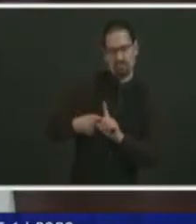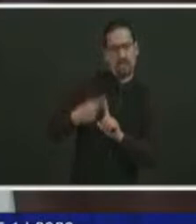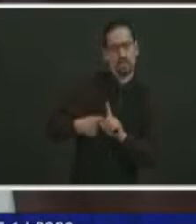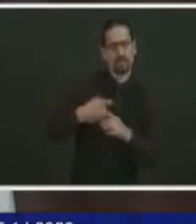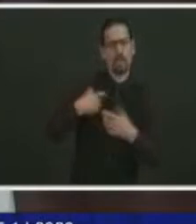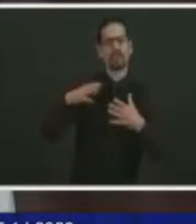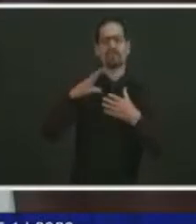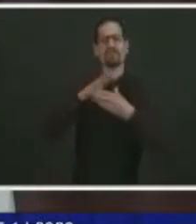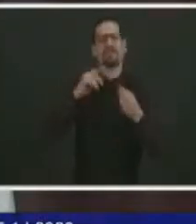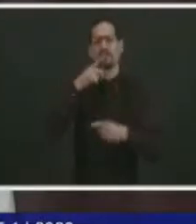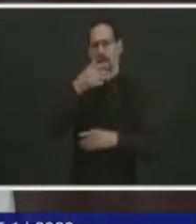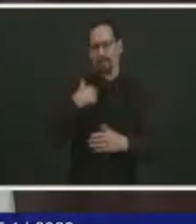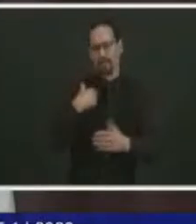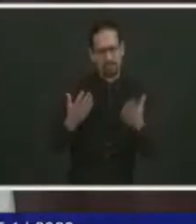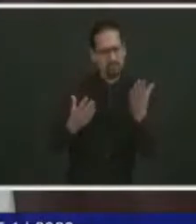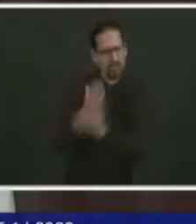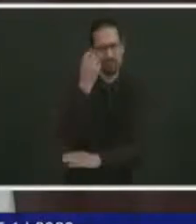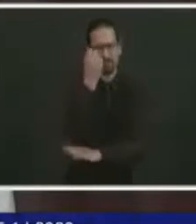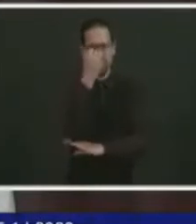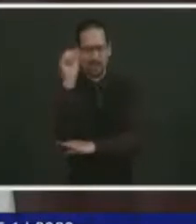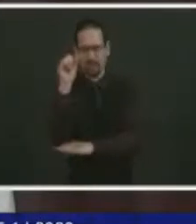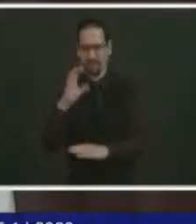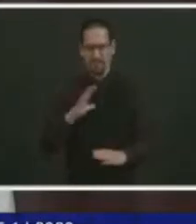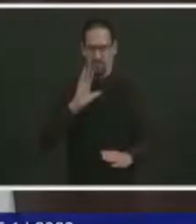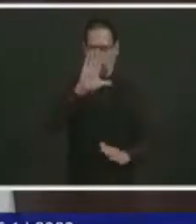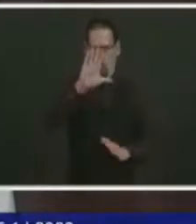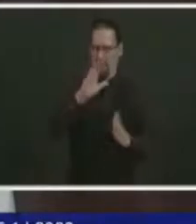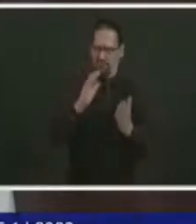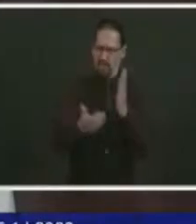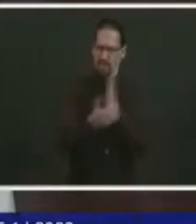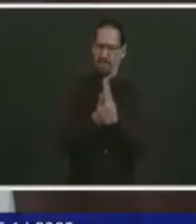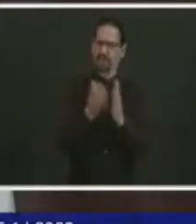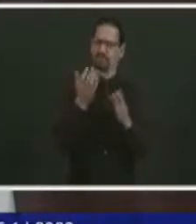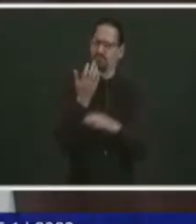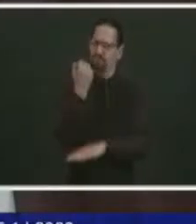I'm asking you to do it following the socially distanced rules,